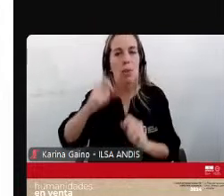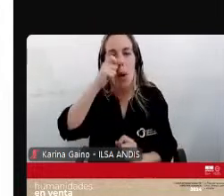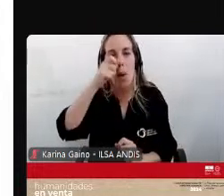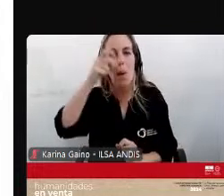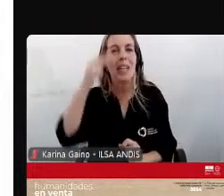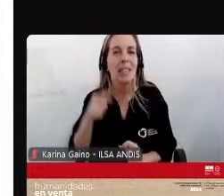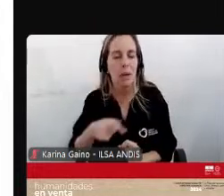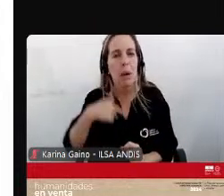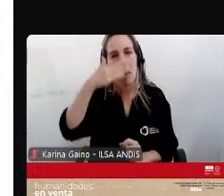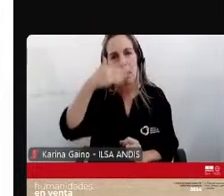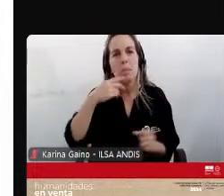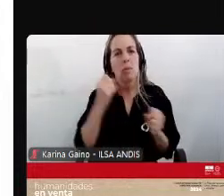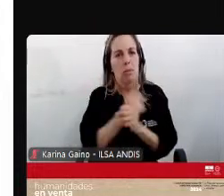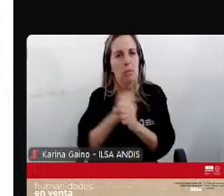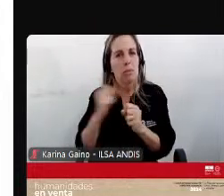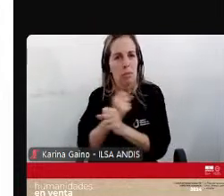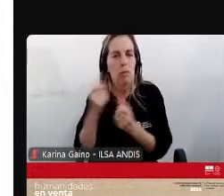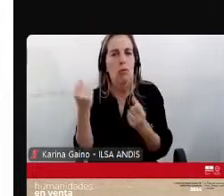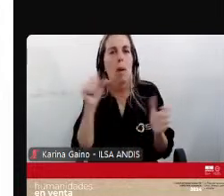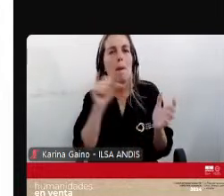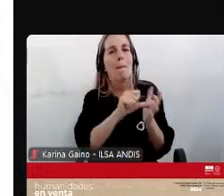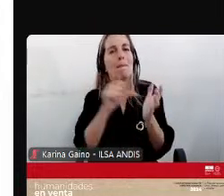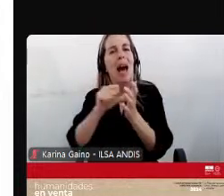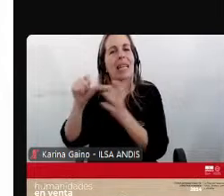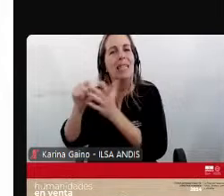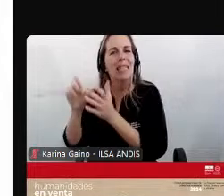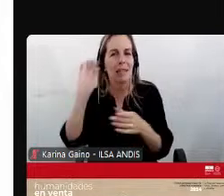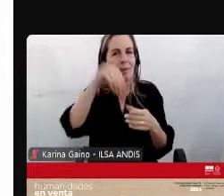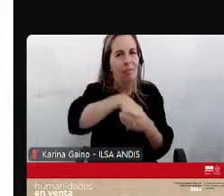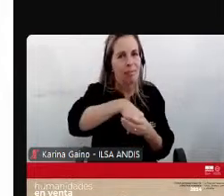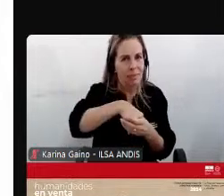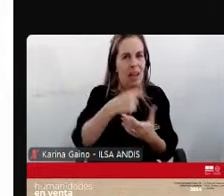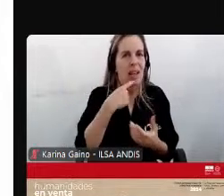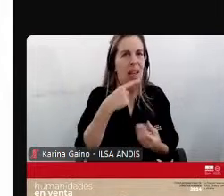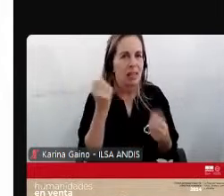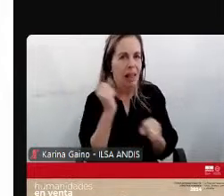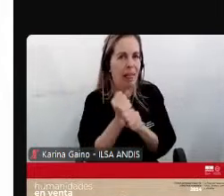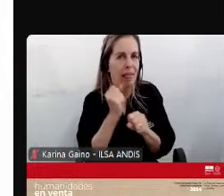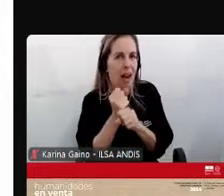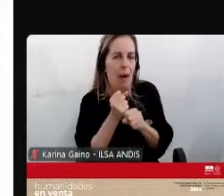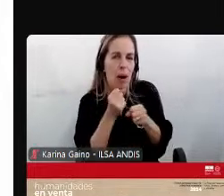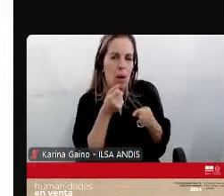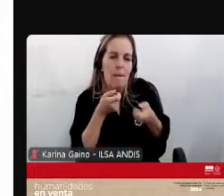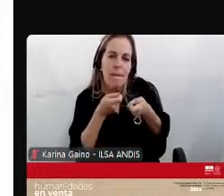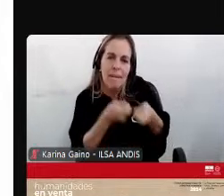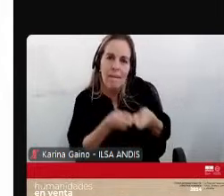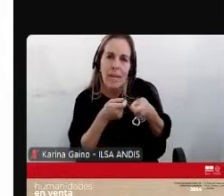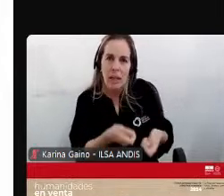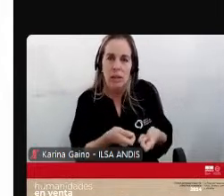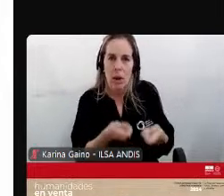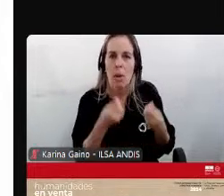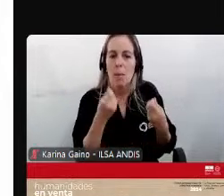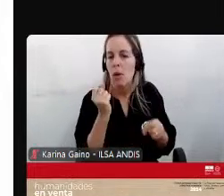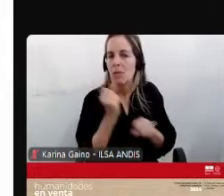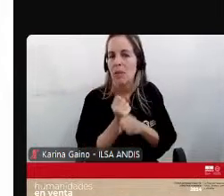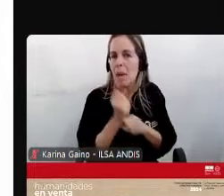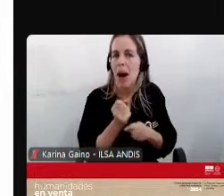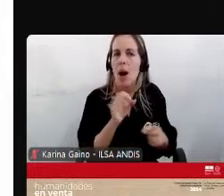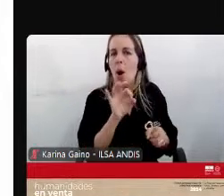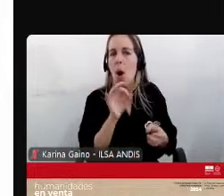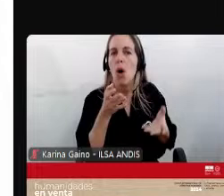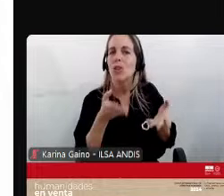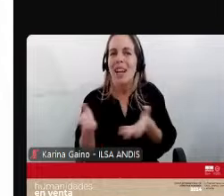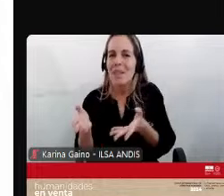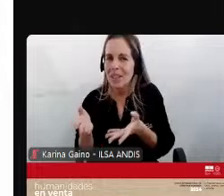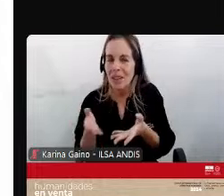they've defined as all work or service which is exacted from a person under the menace of any penalty and for which the said person